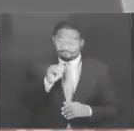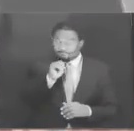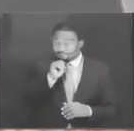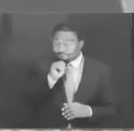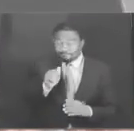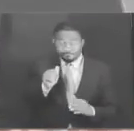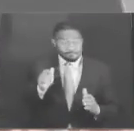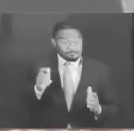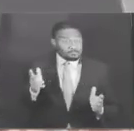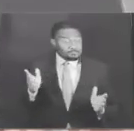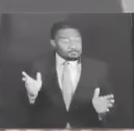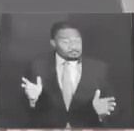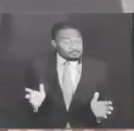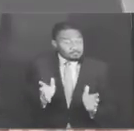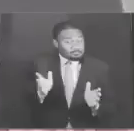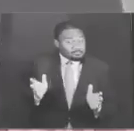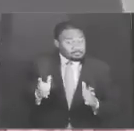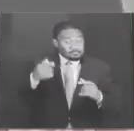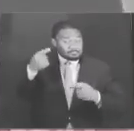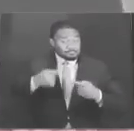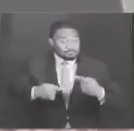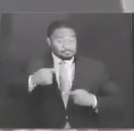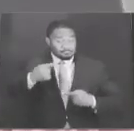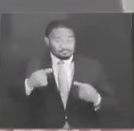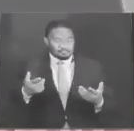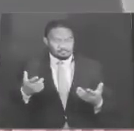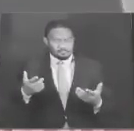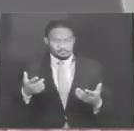provoke debate. So it is very novel